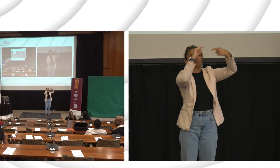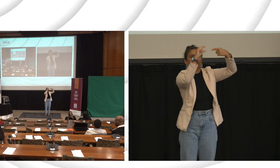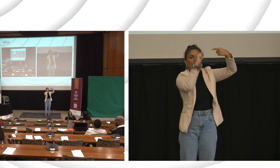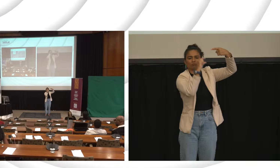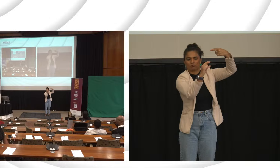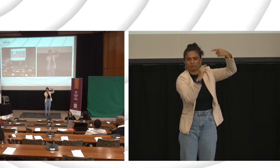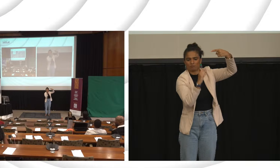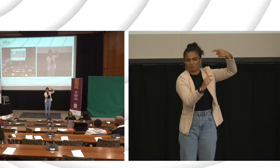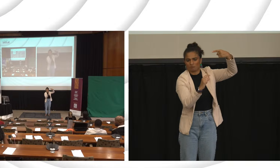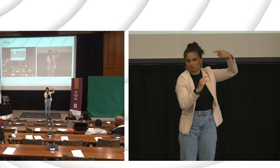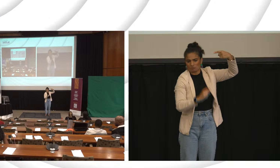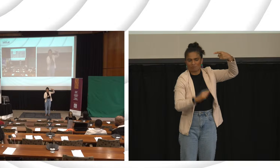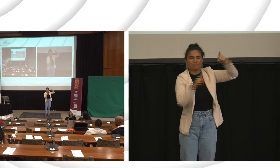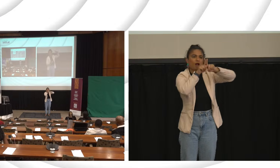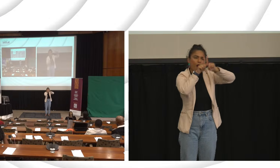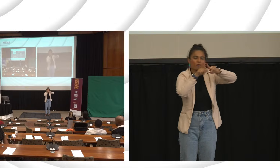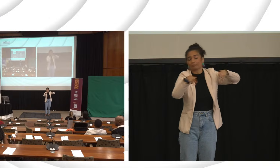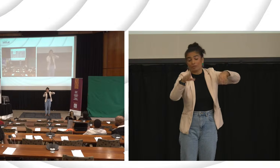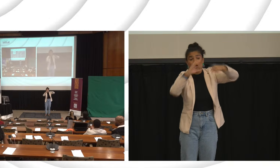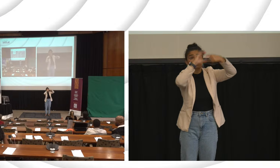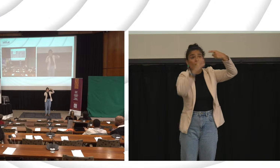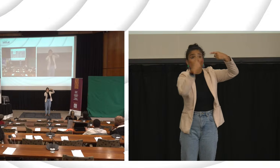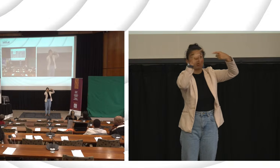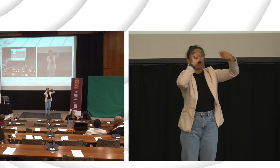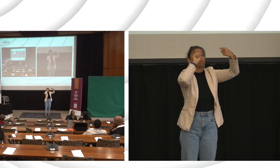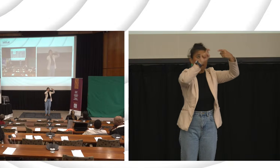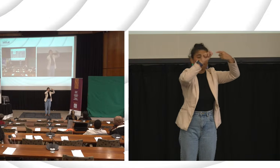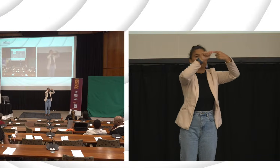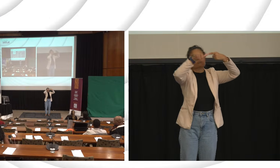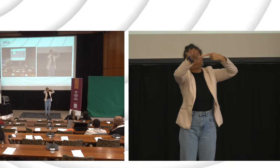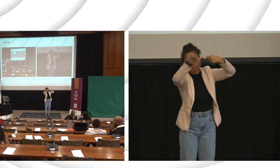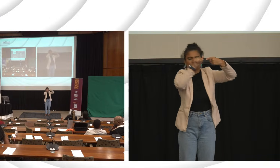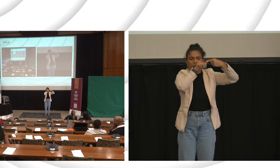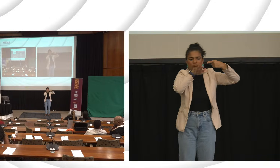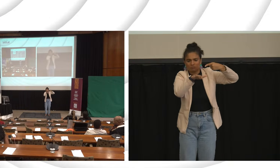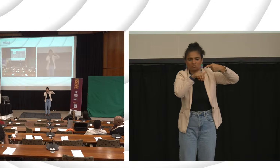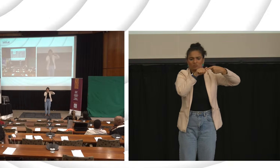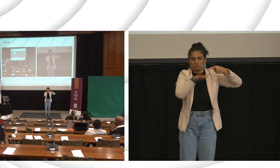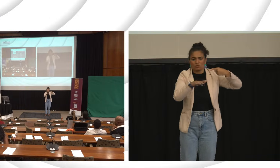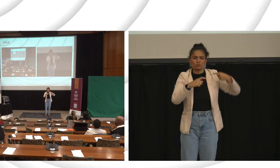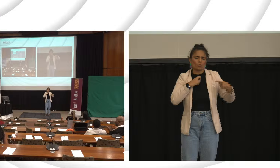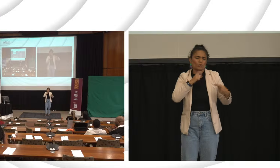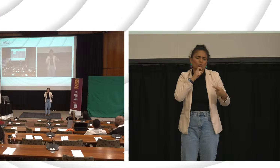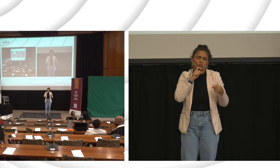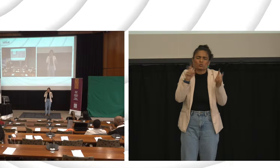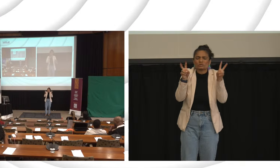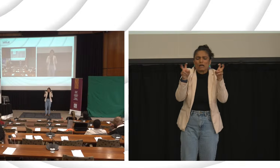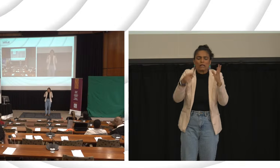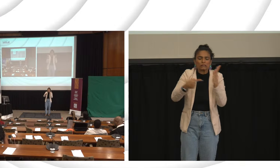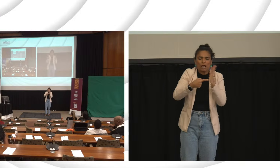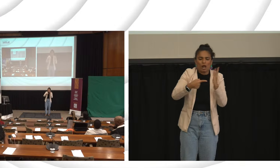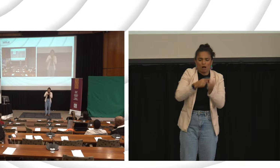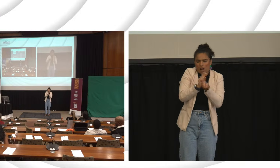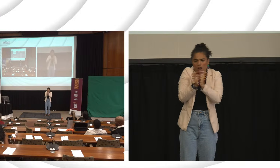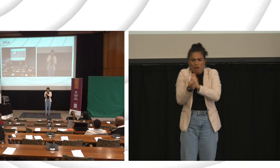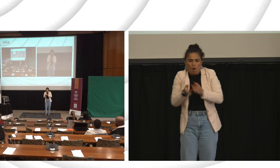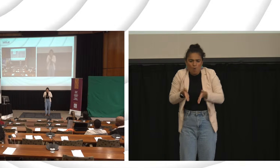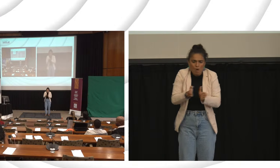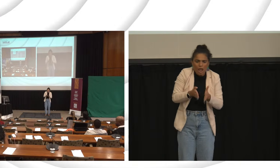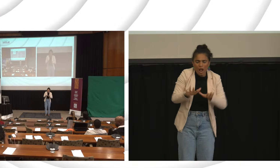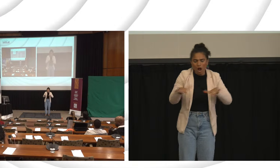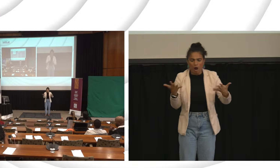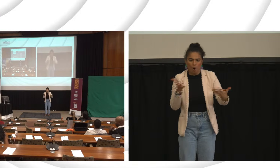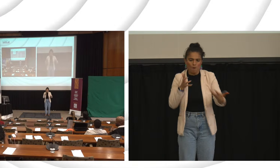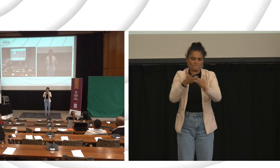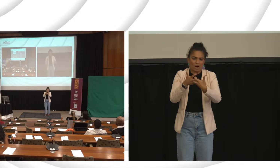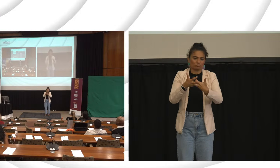1, section 2, etc. So we've set it up in a way, for example, chapter 1, chapter 2. So we sort of used